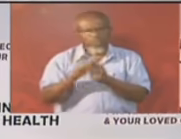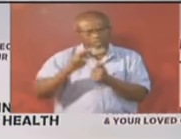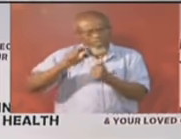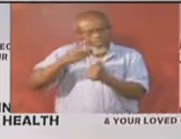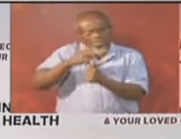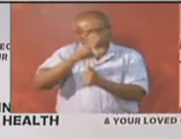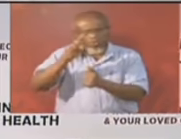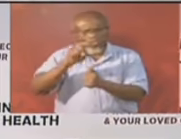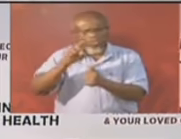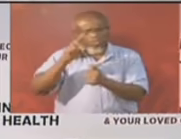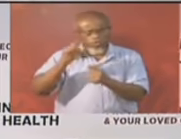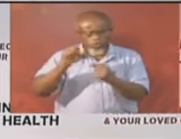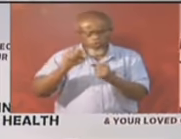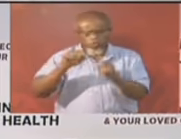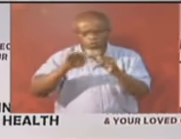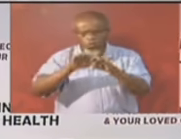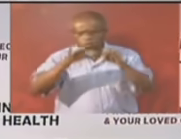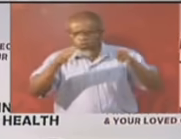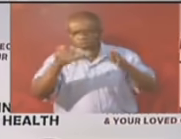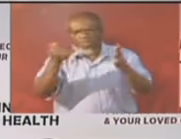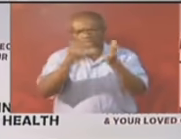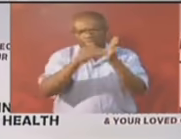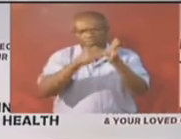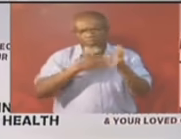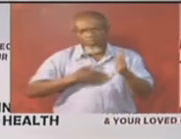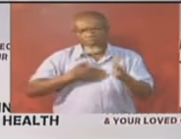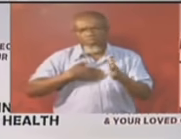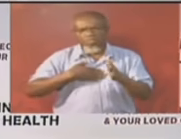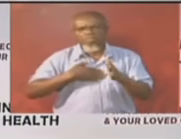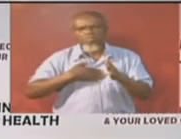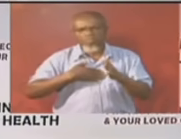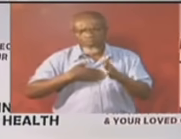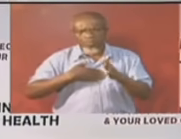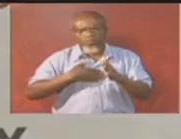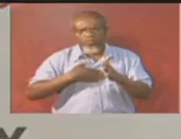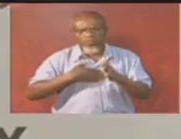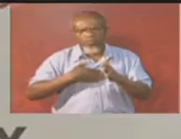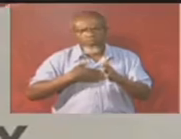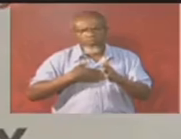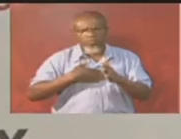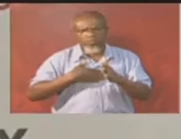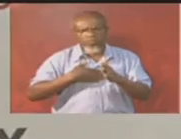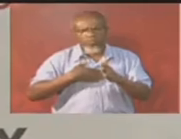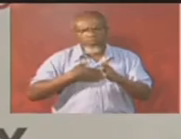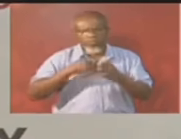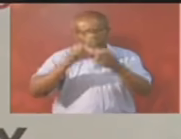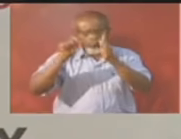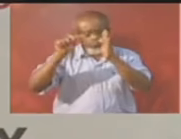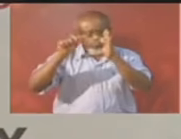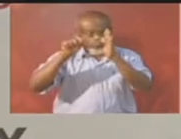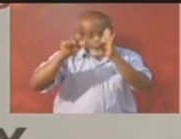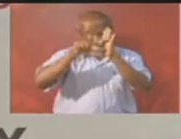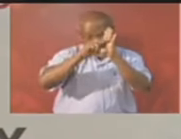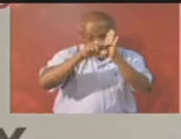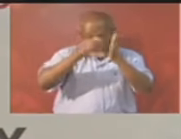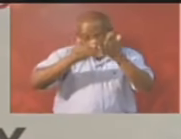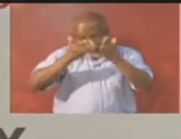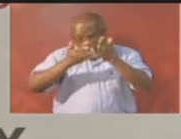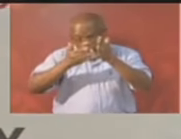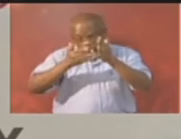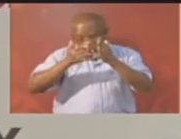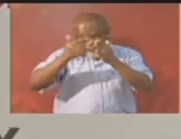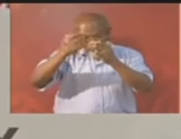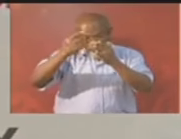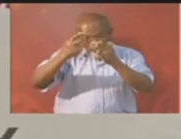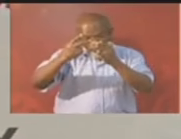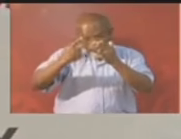week-on-week graph that we would have had from my slide set. I think it was slide number, 3, 1, 2,